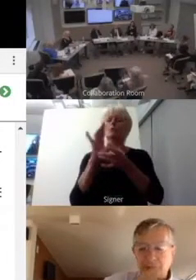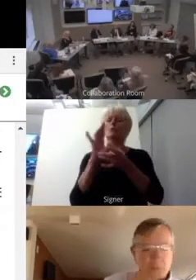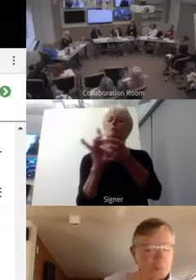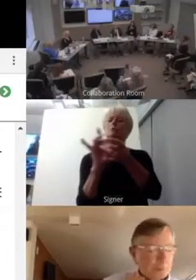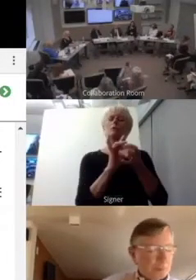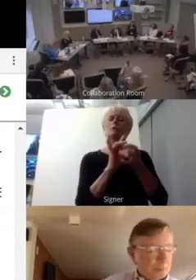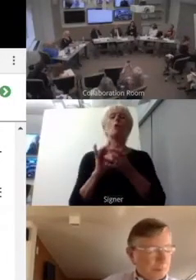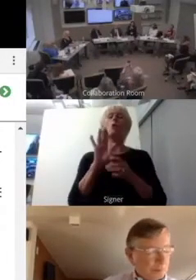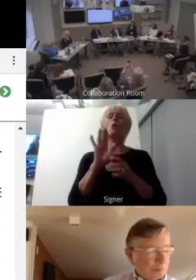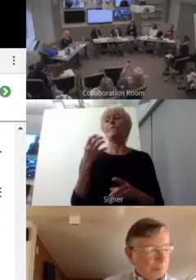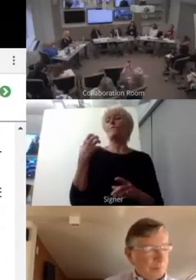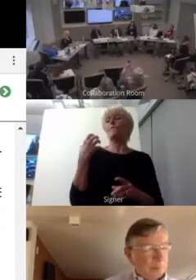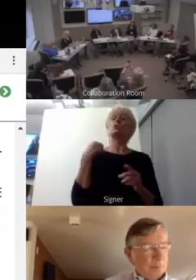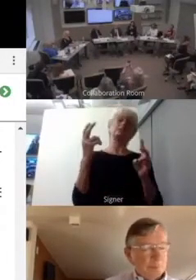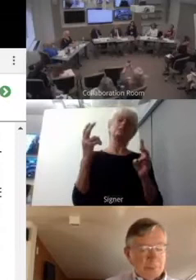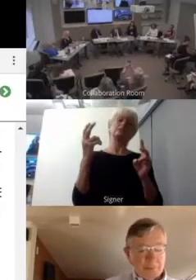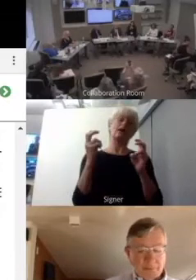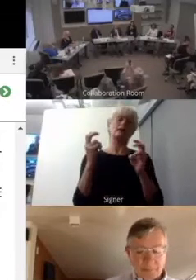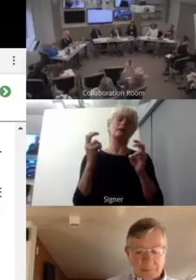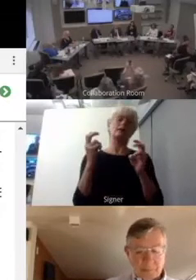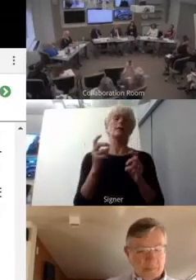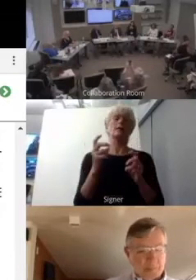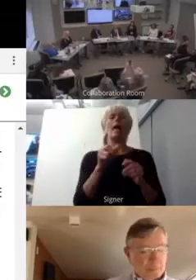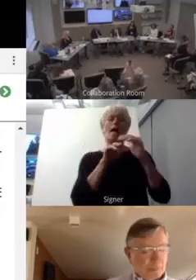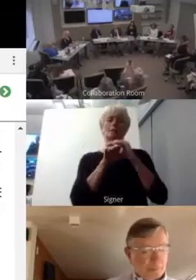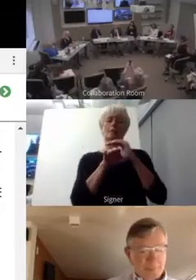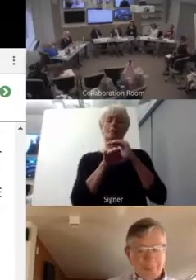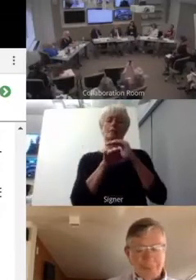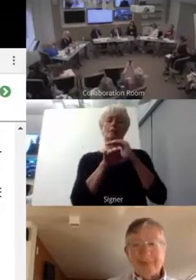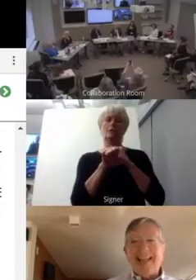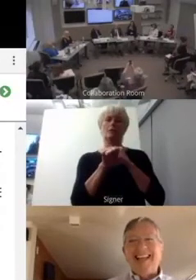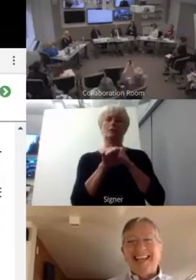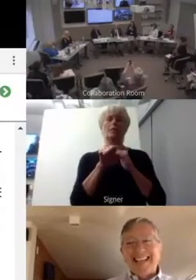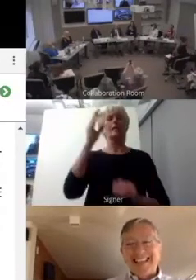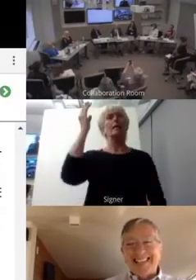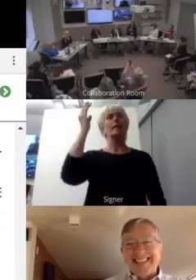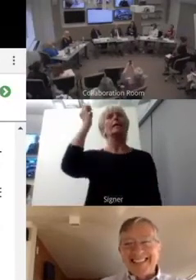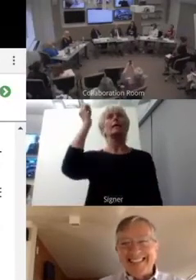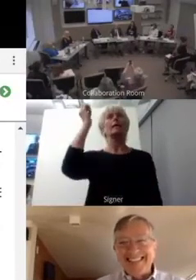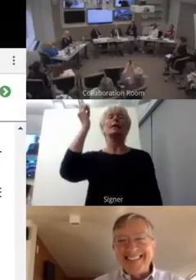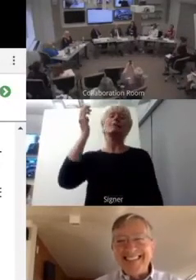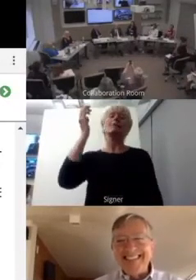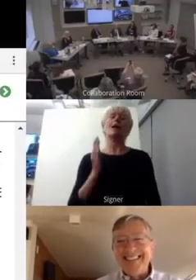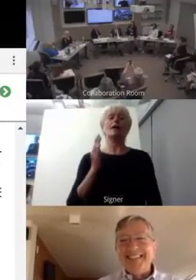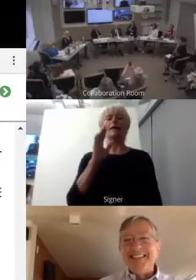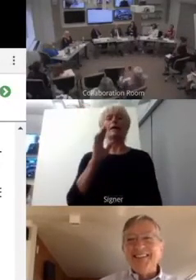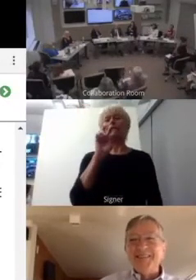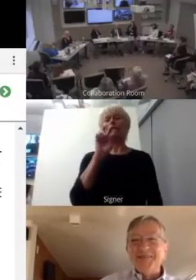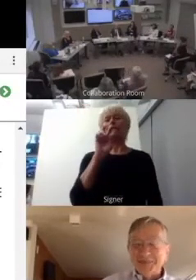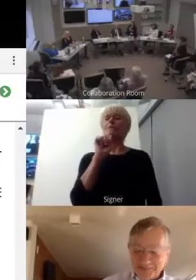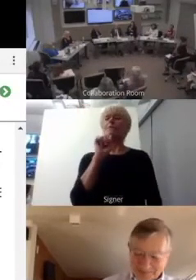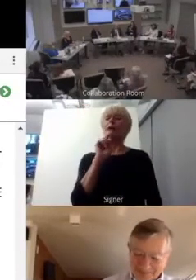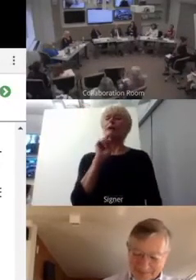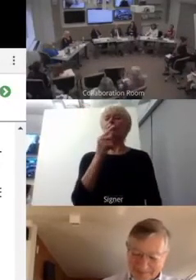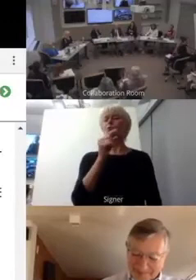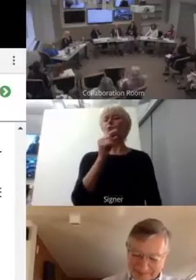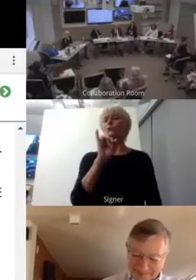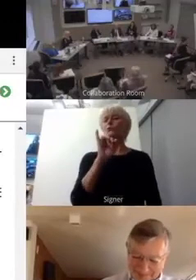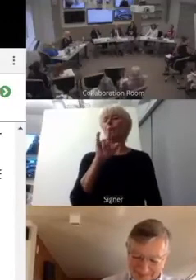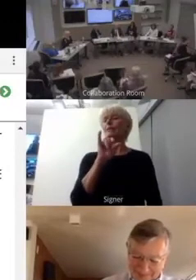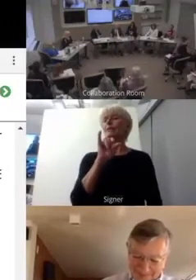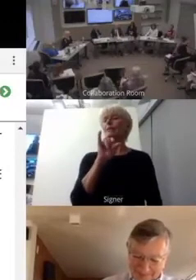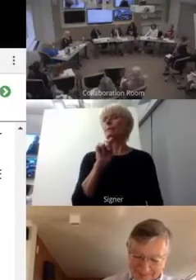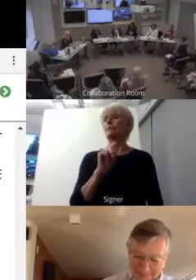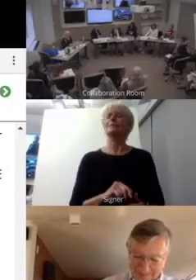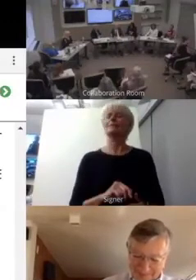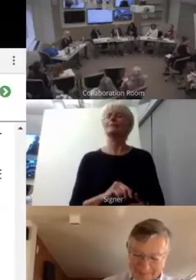the Accessibility Evangelist. So Lucy, let me begin by asking you, how big is the